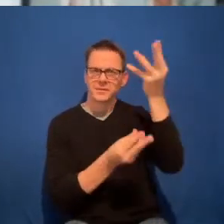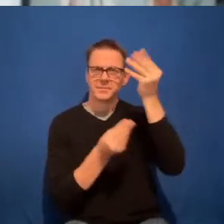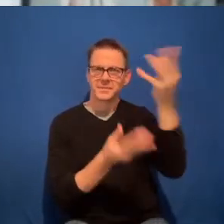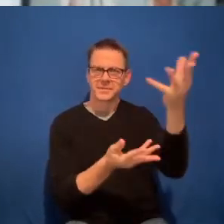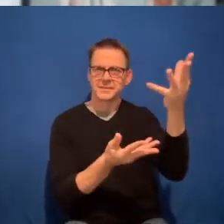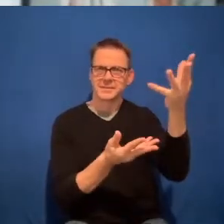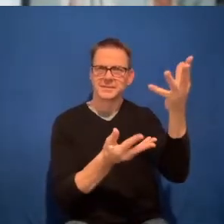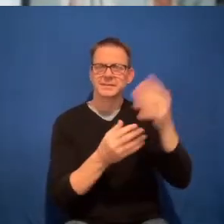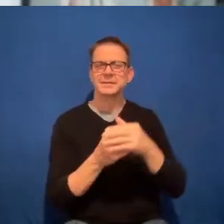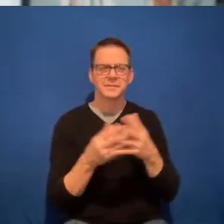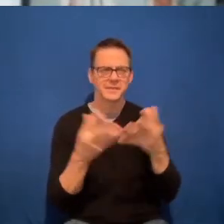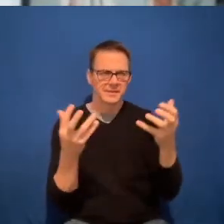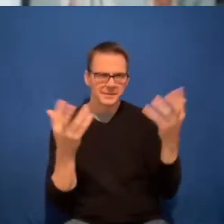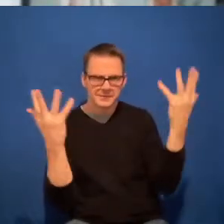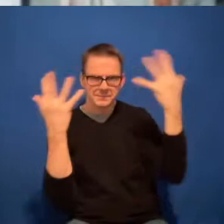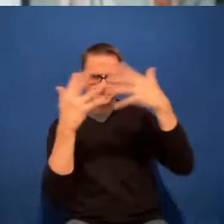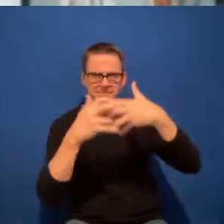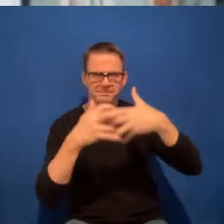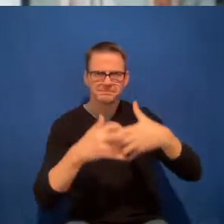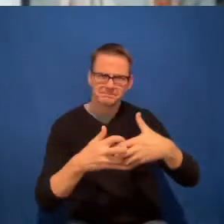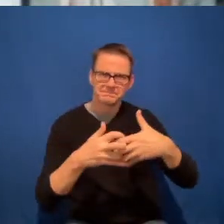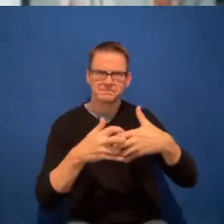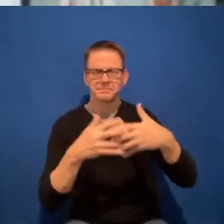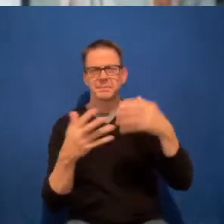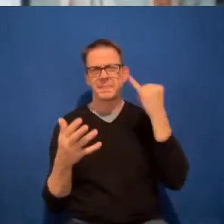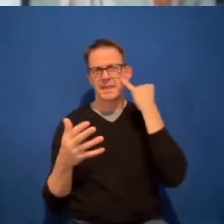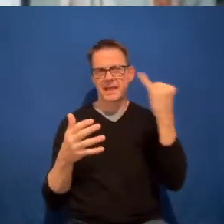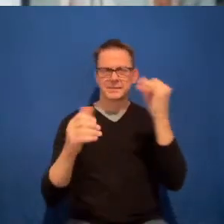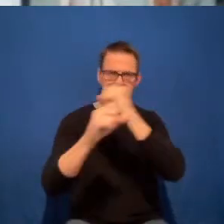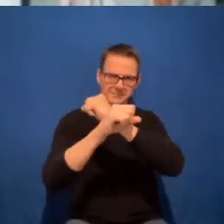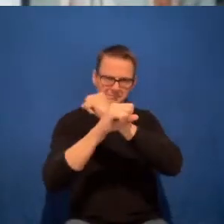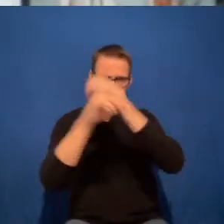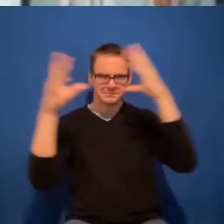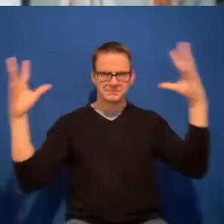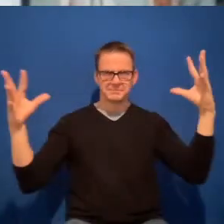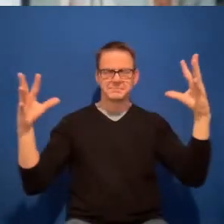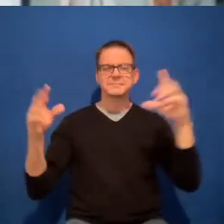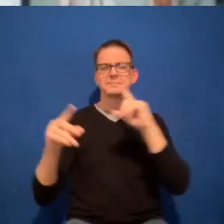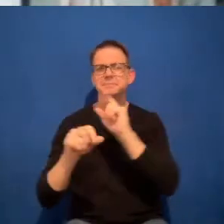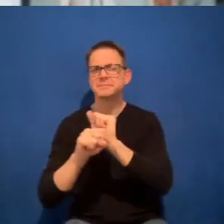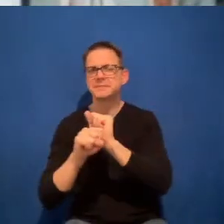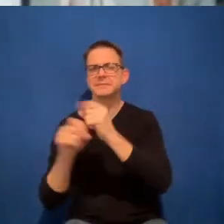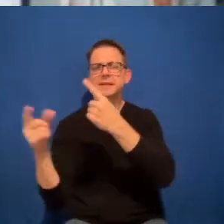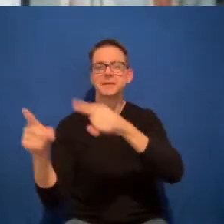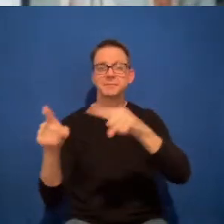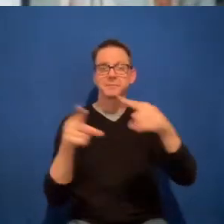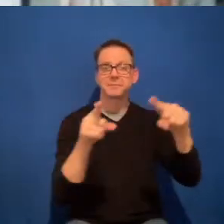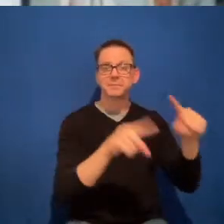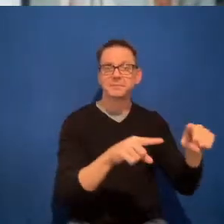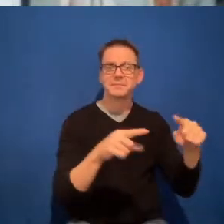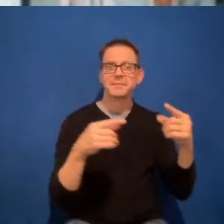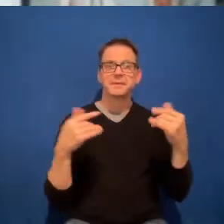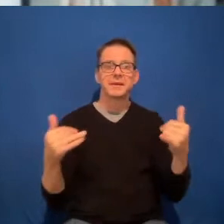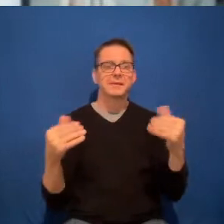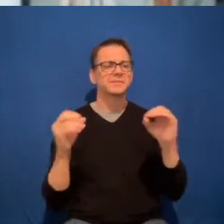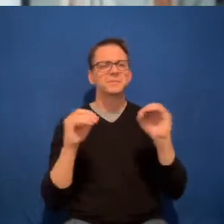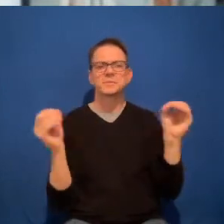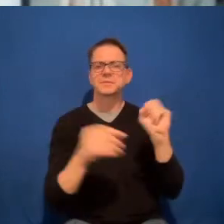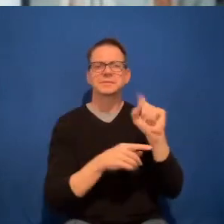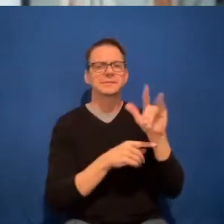that we can put together kind of amalgam of what's actually happening on the ground. And I don't have any slides today